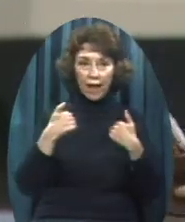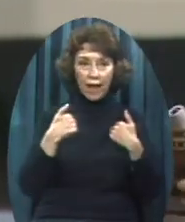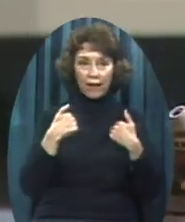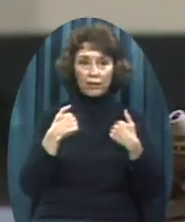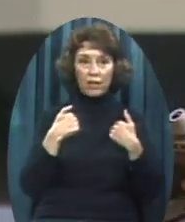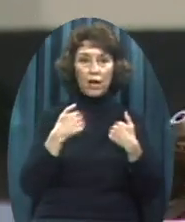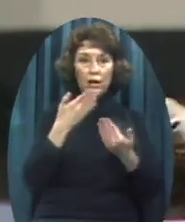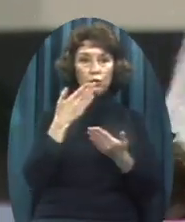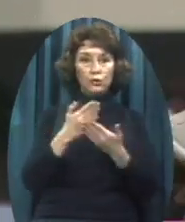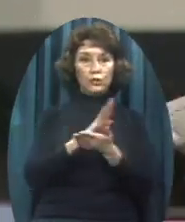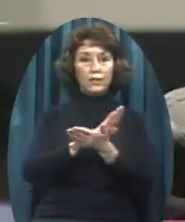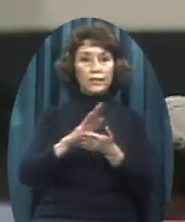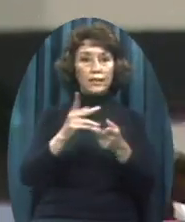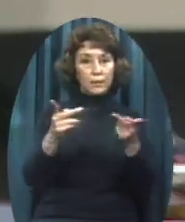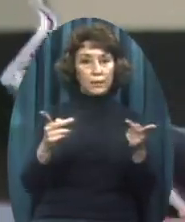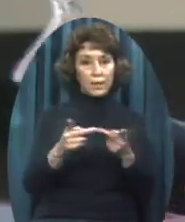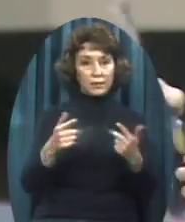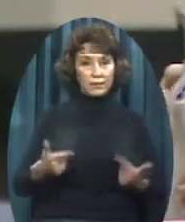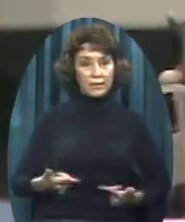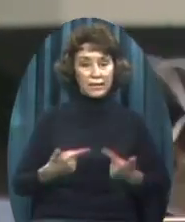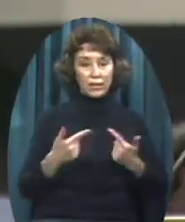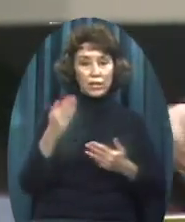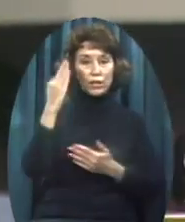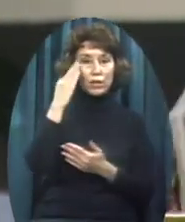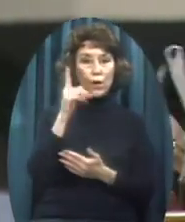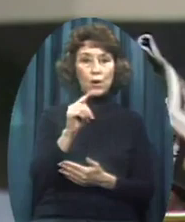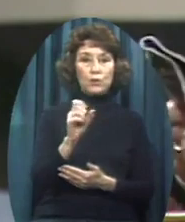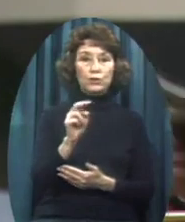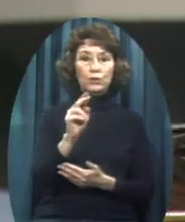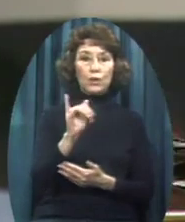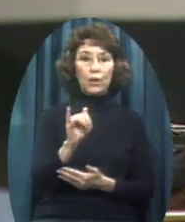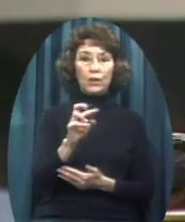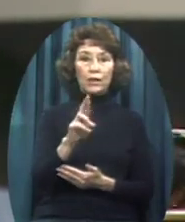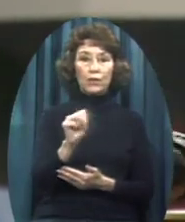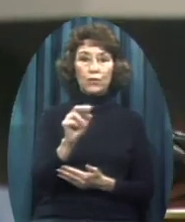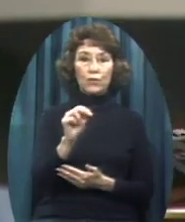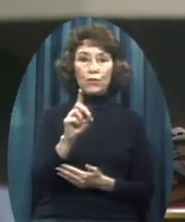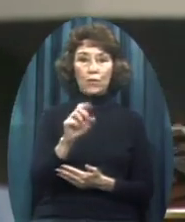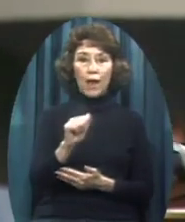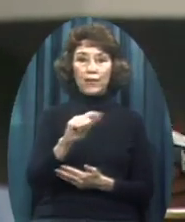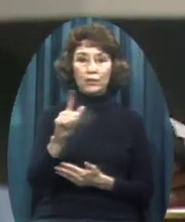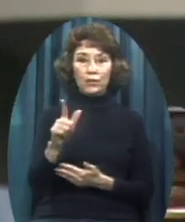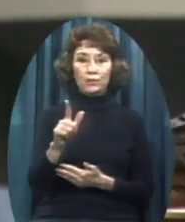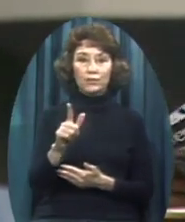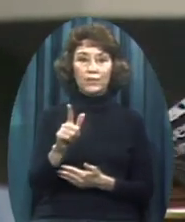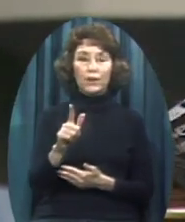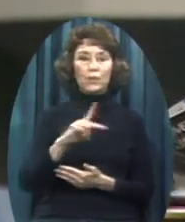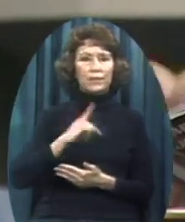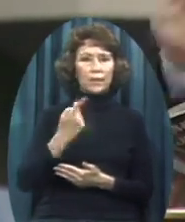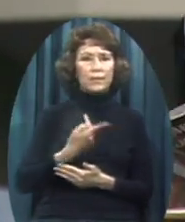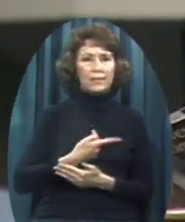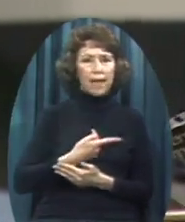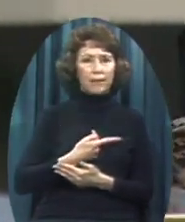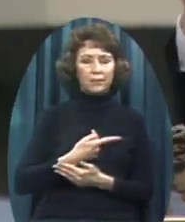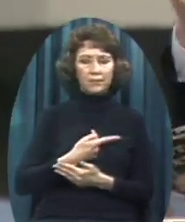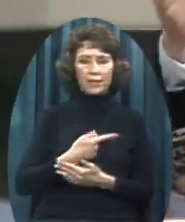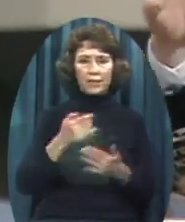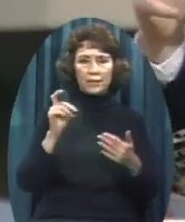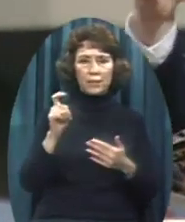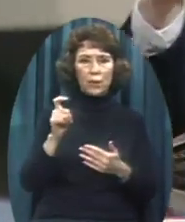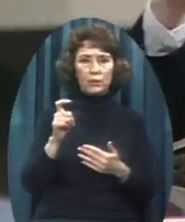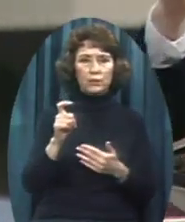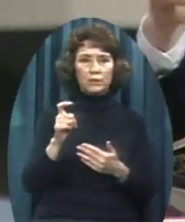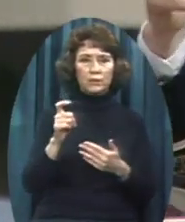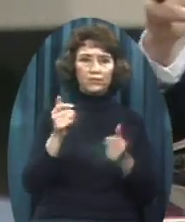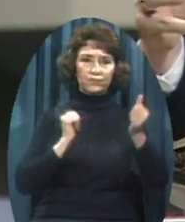to tell the story. One fellow, you know, Tony Randall really had a fit the other day. Somebody mentioned to him he was to play a part of a